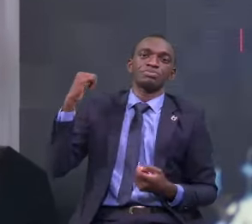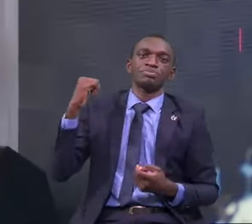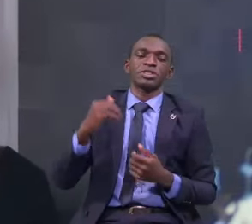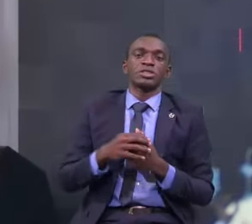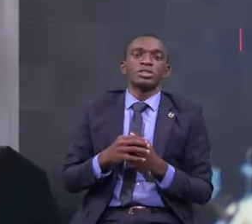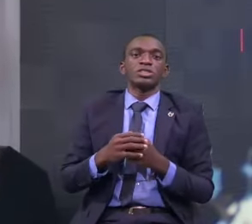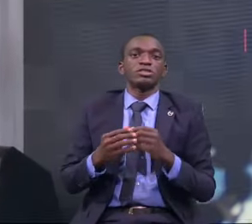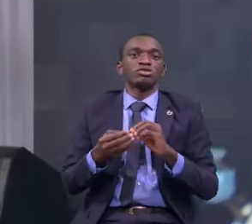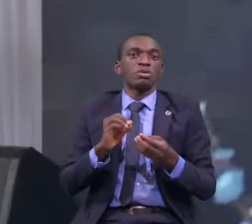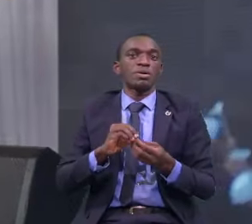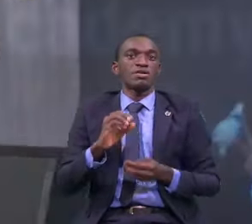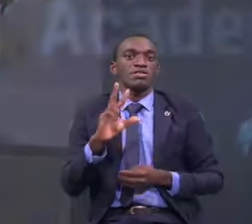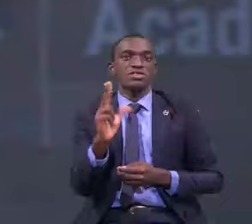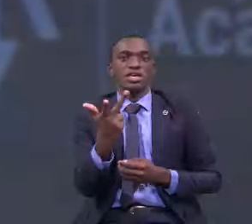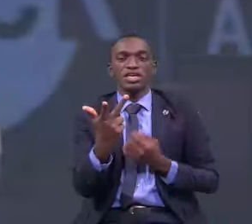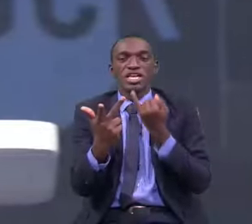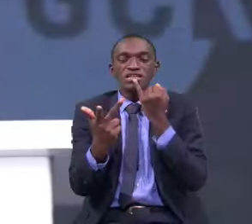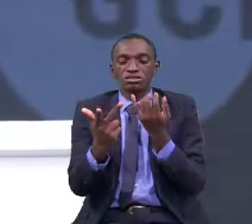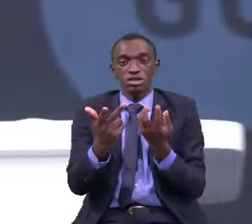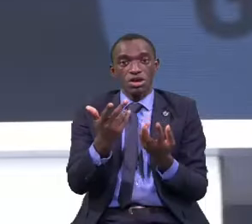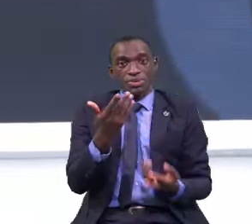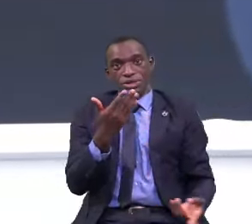Number three is restoration.